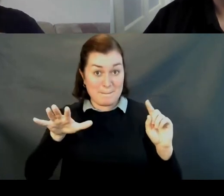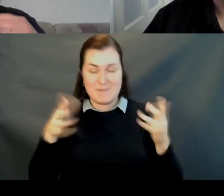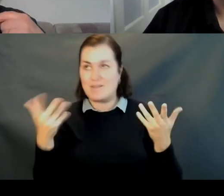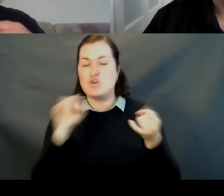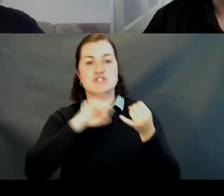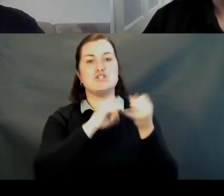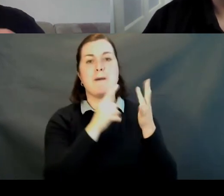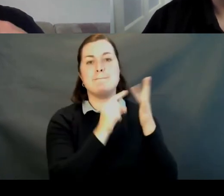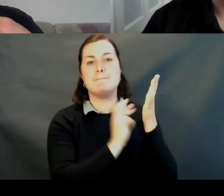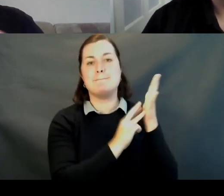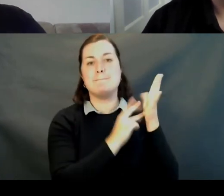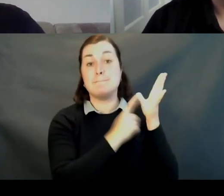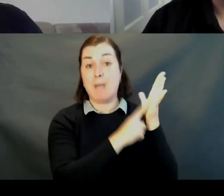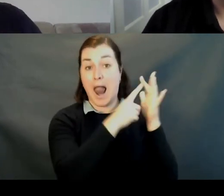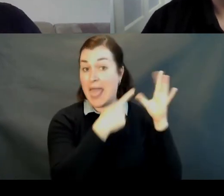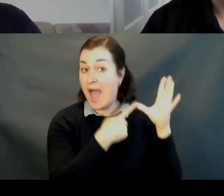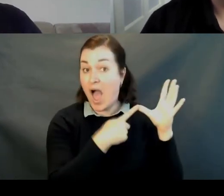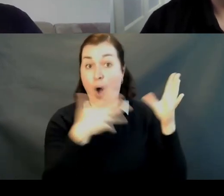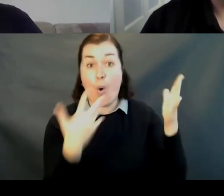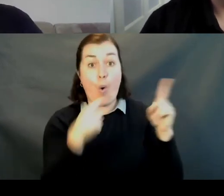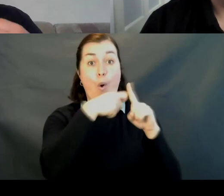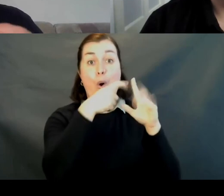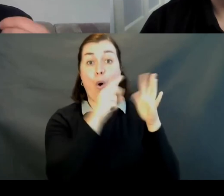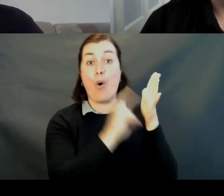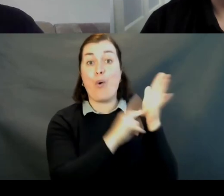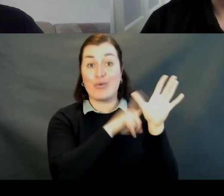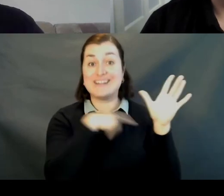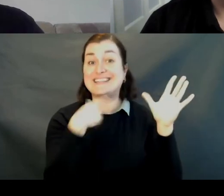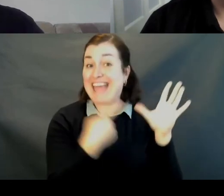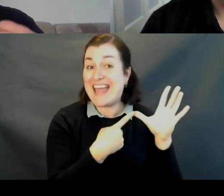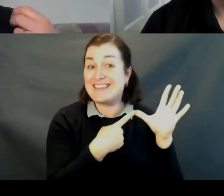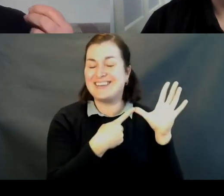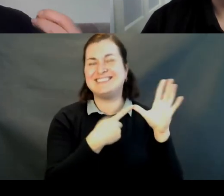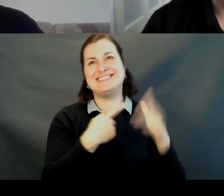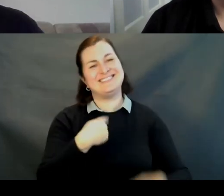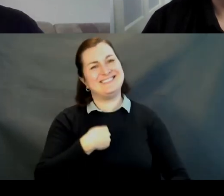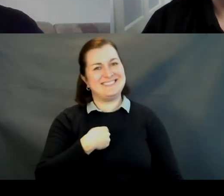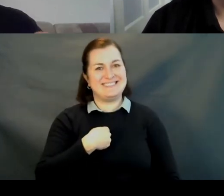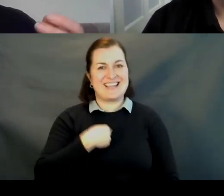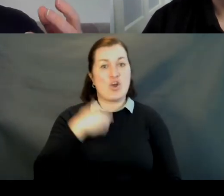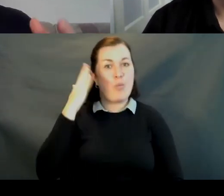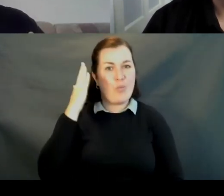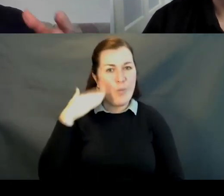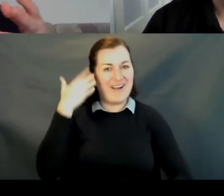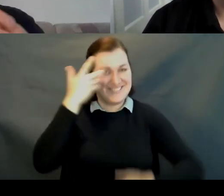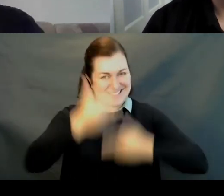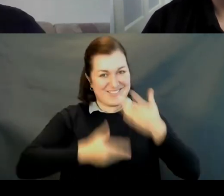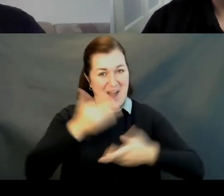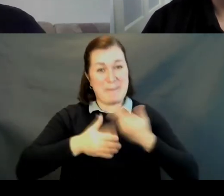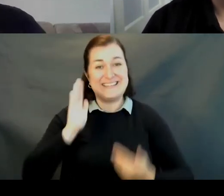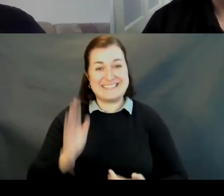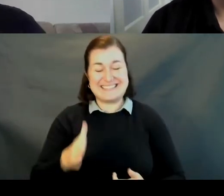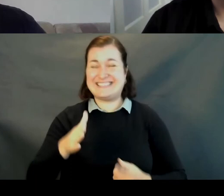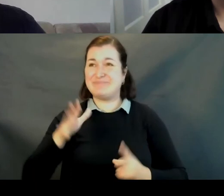this. And we as white describers need to find that vocabulary. We need to find that language, and we need to be able